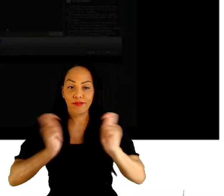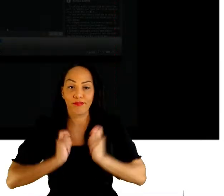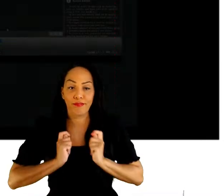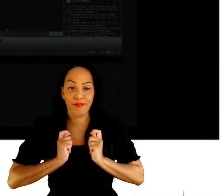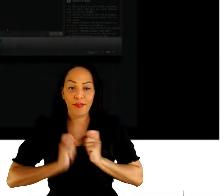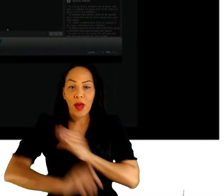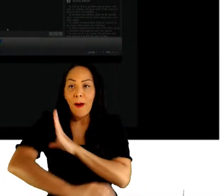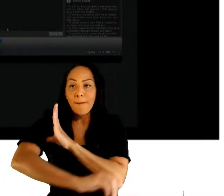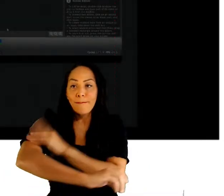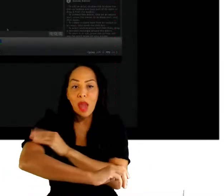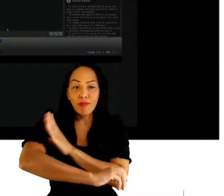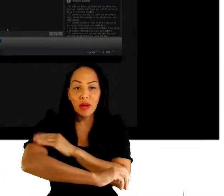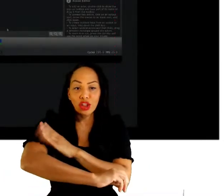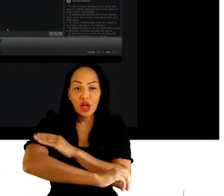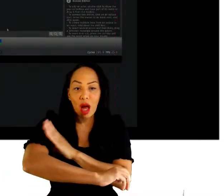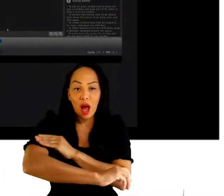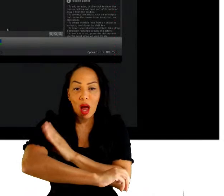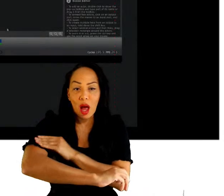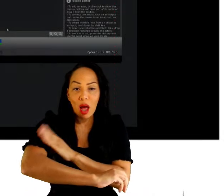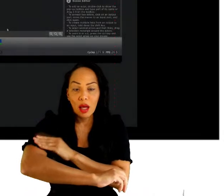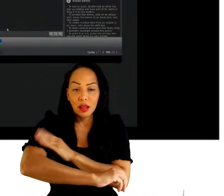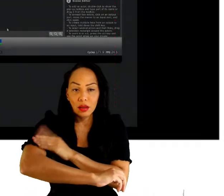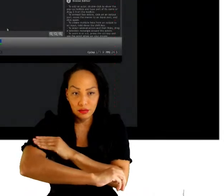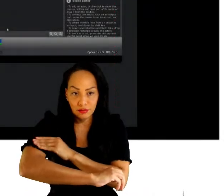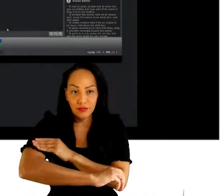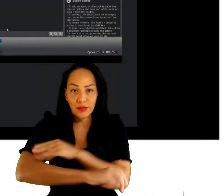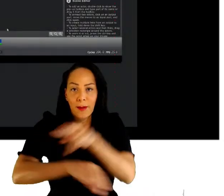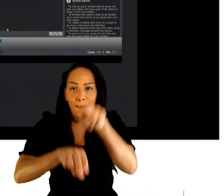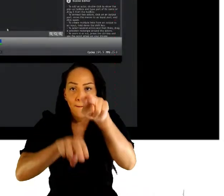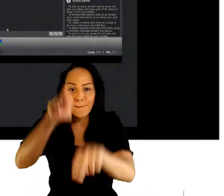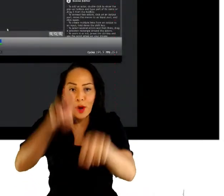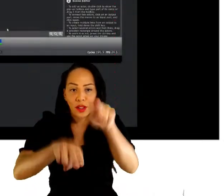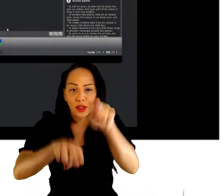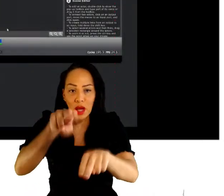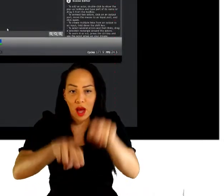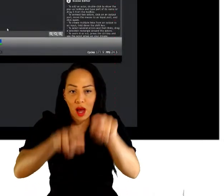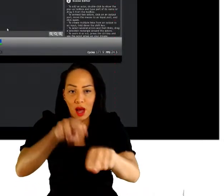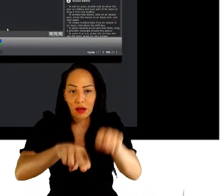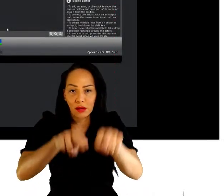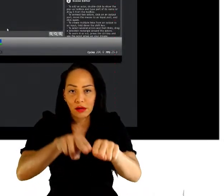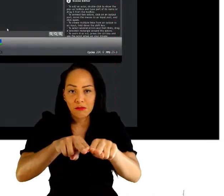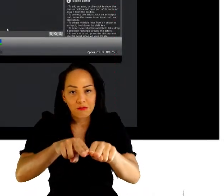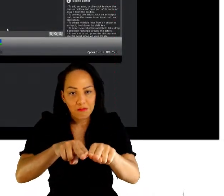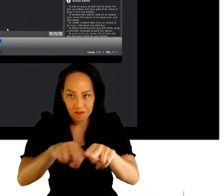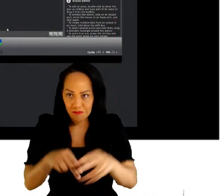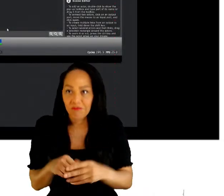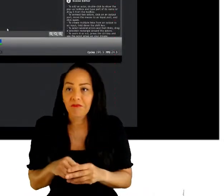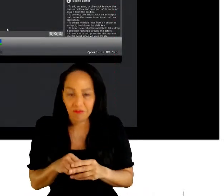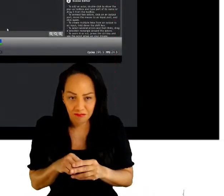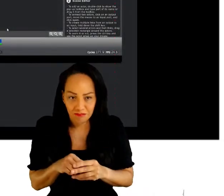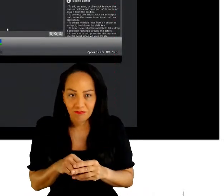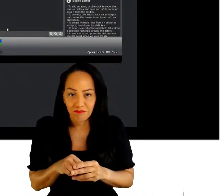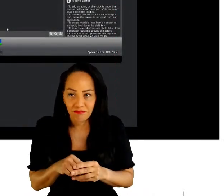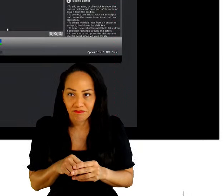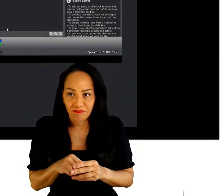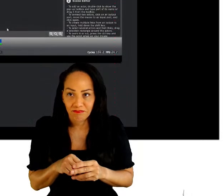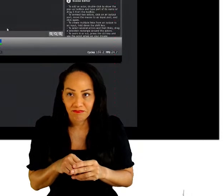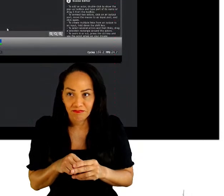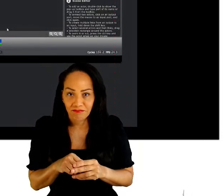Okay. Can she have a blood pressure monitor so she doesn't ever get tired? One blood pressure monitor coming up.